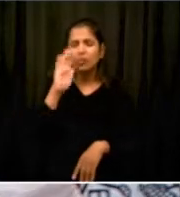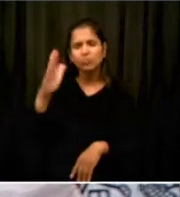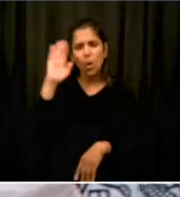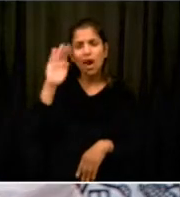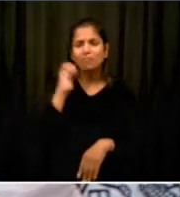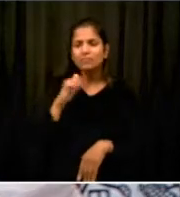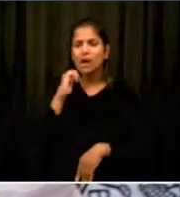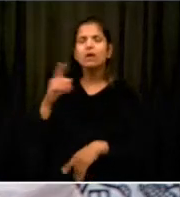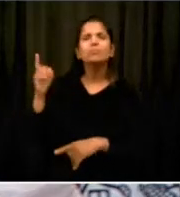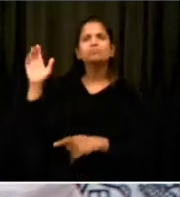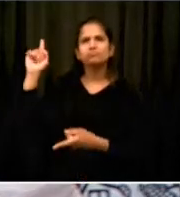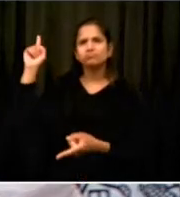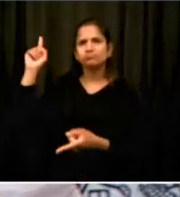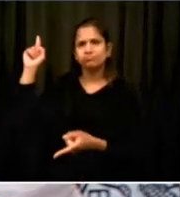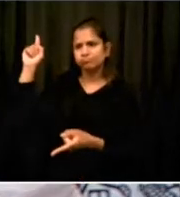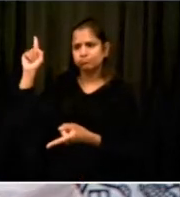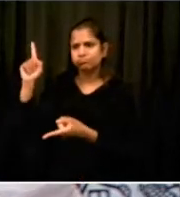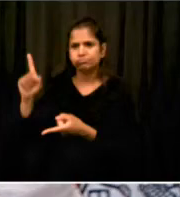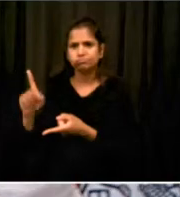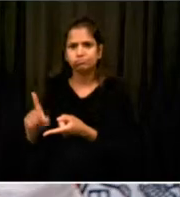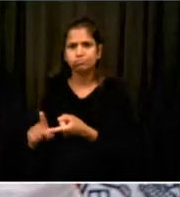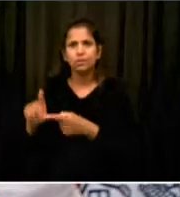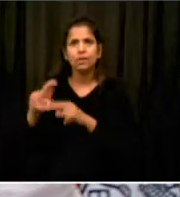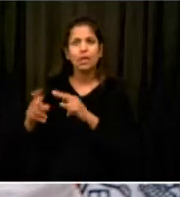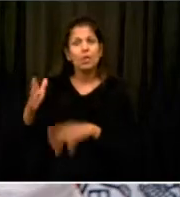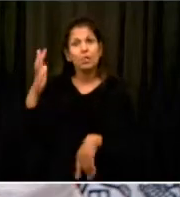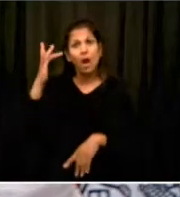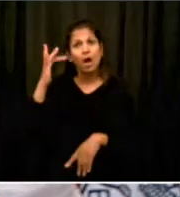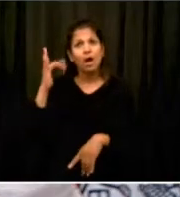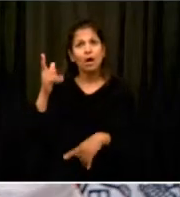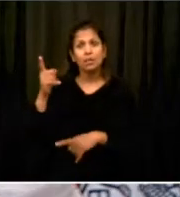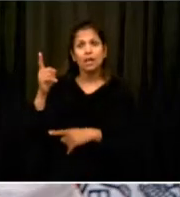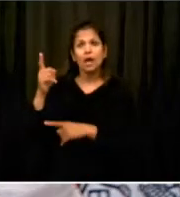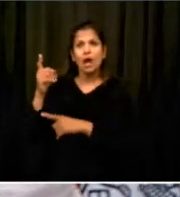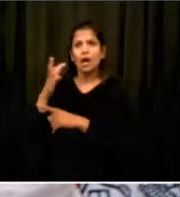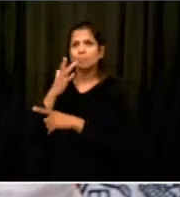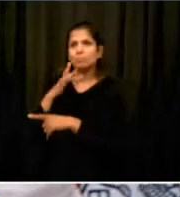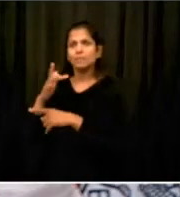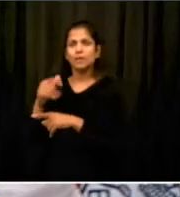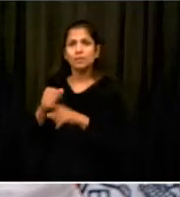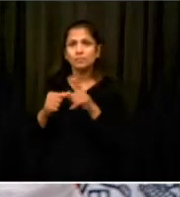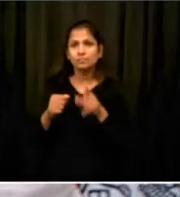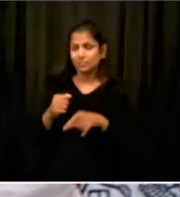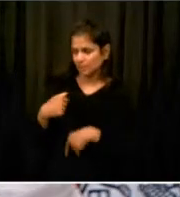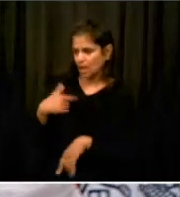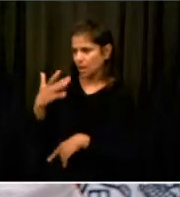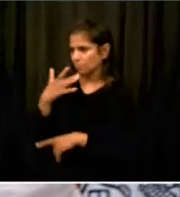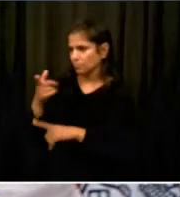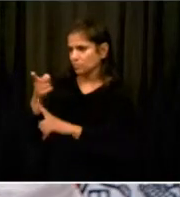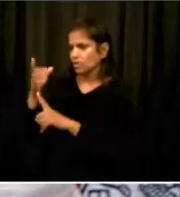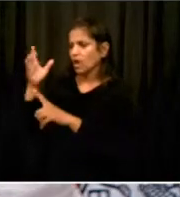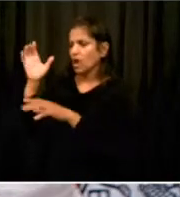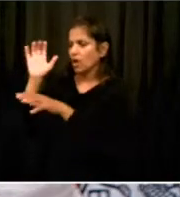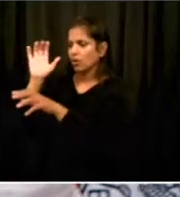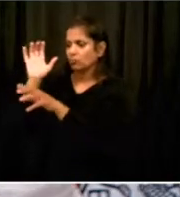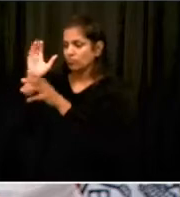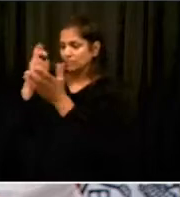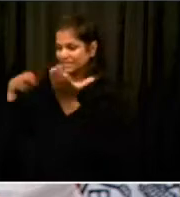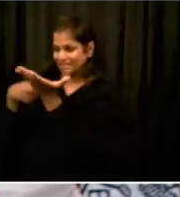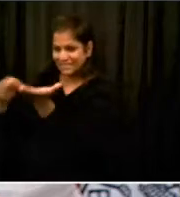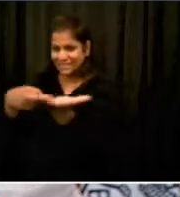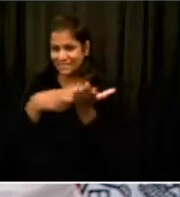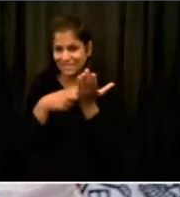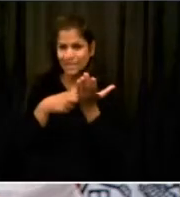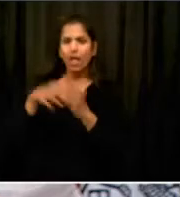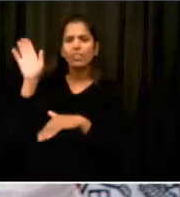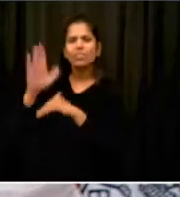and summonses, I want to see constant efforts to address disparity. And that is not only in trying to go to the root of the